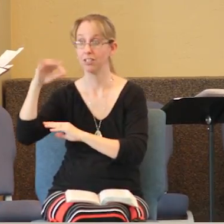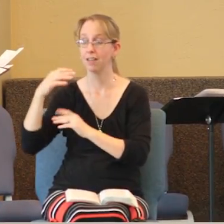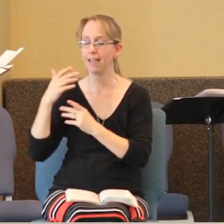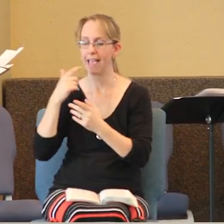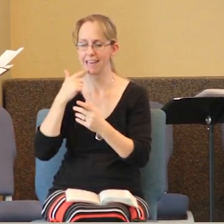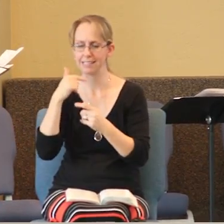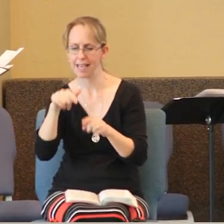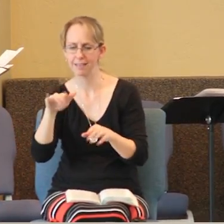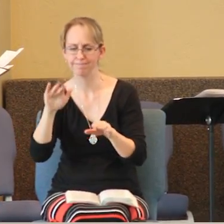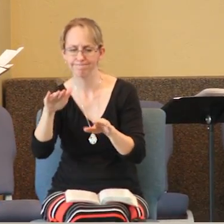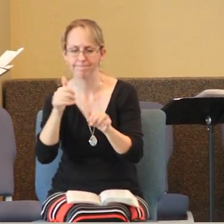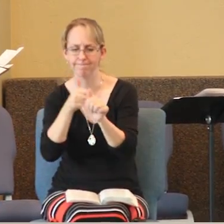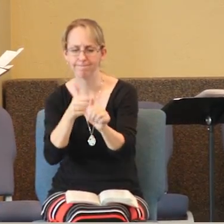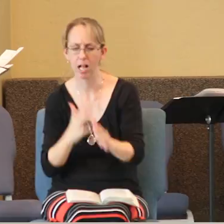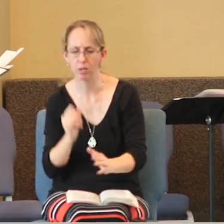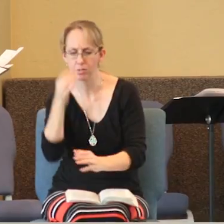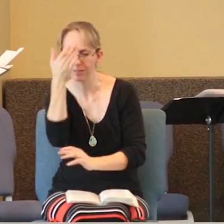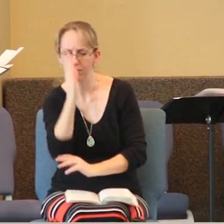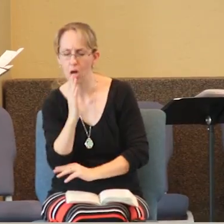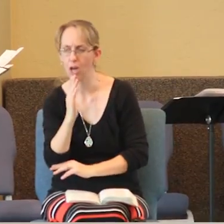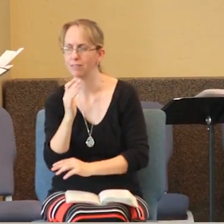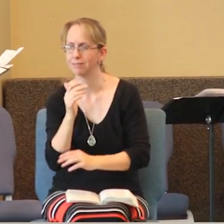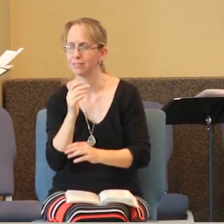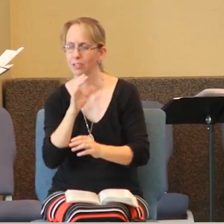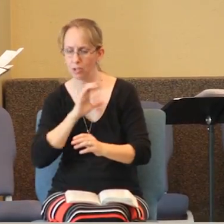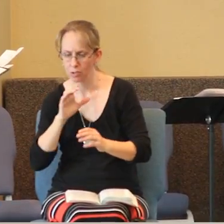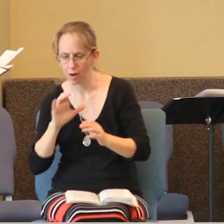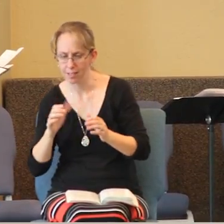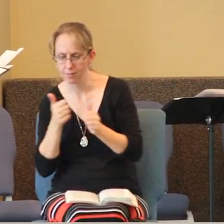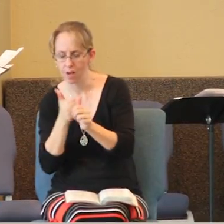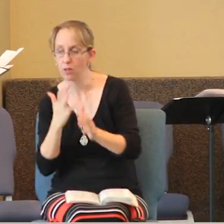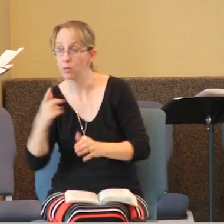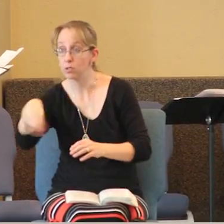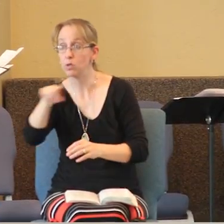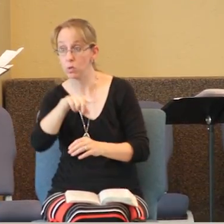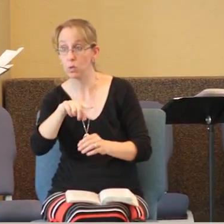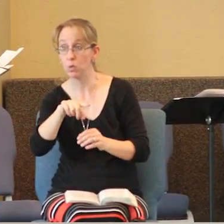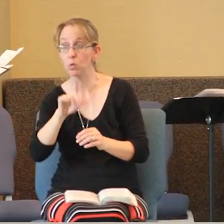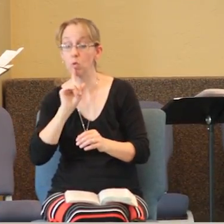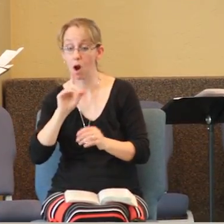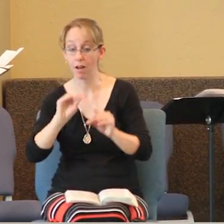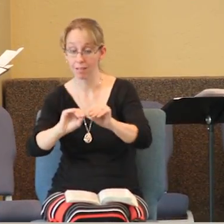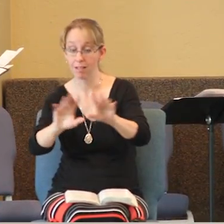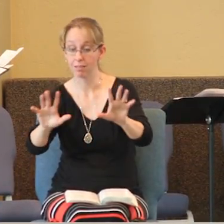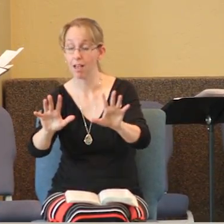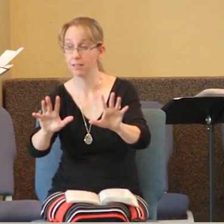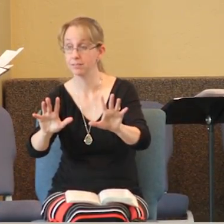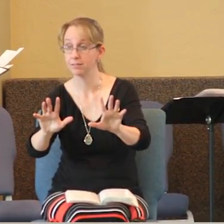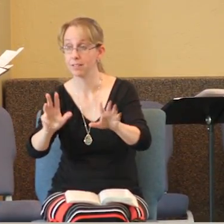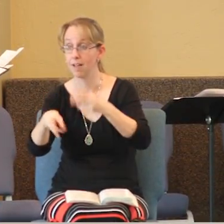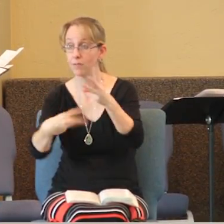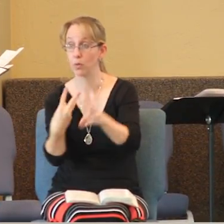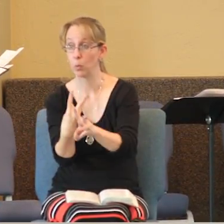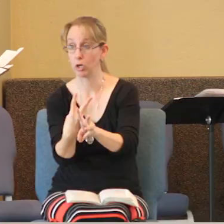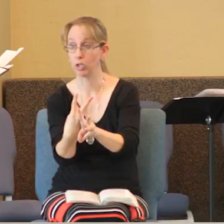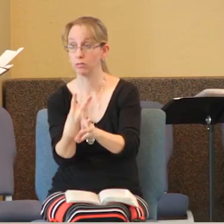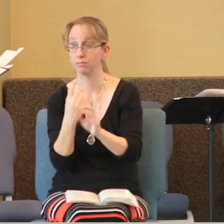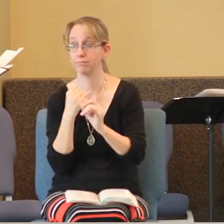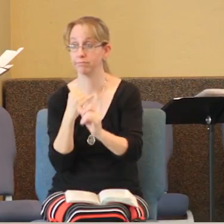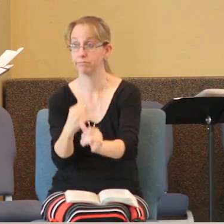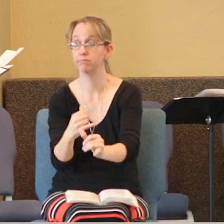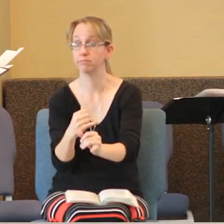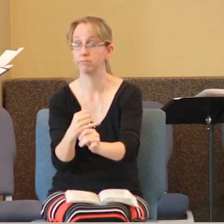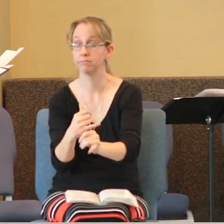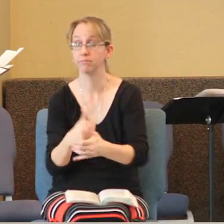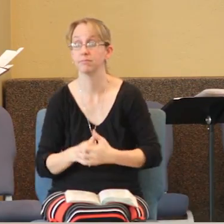says, followers of God, believers, Christians, Christ followers, you are the light